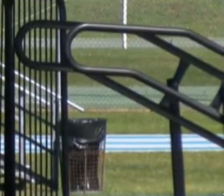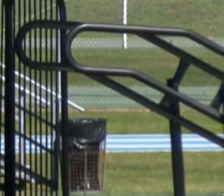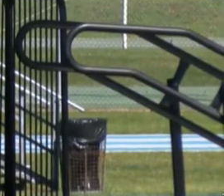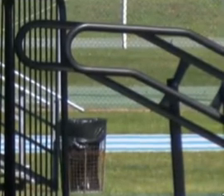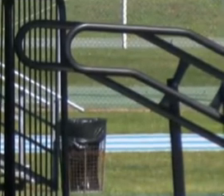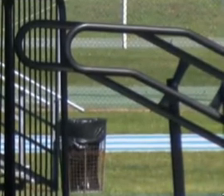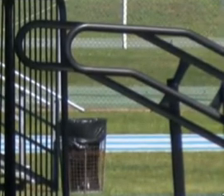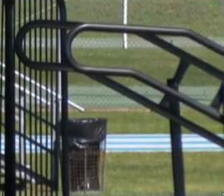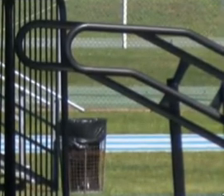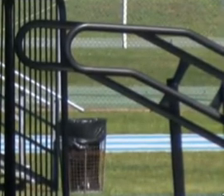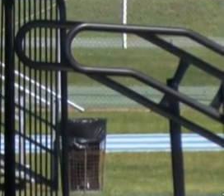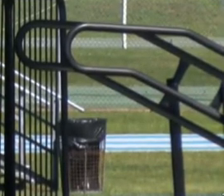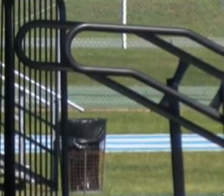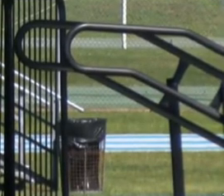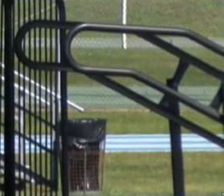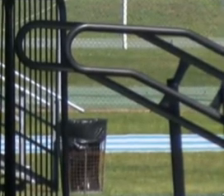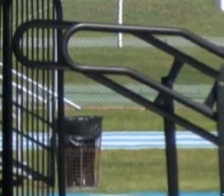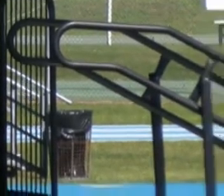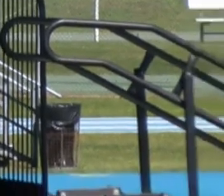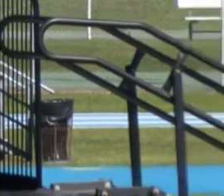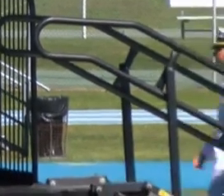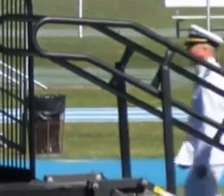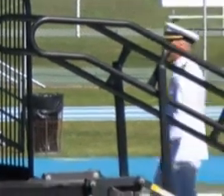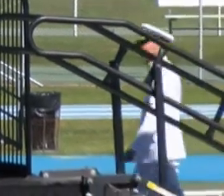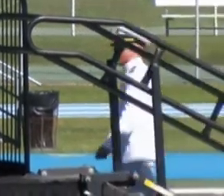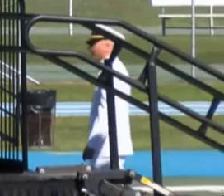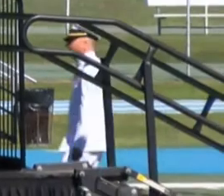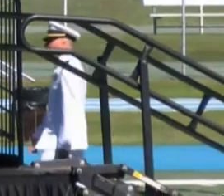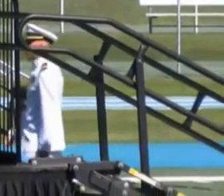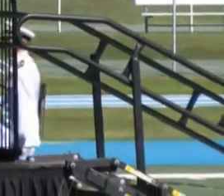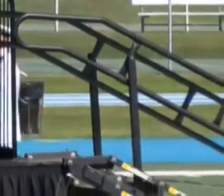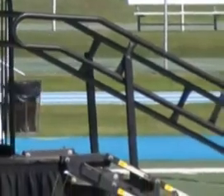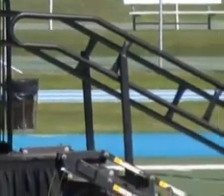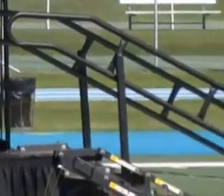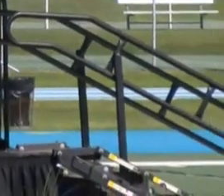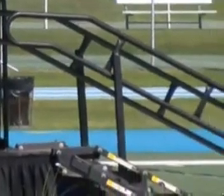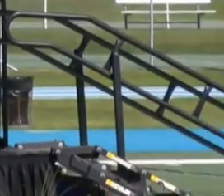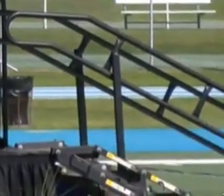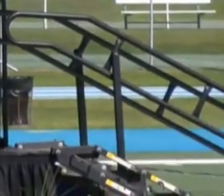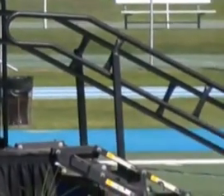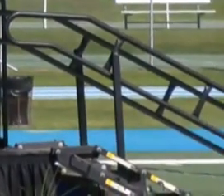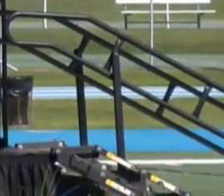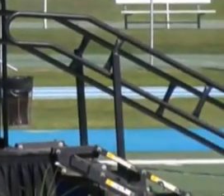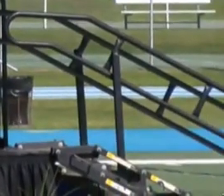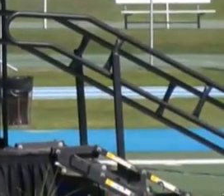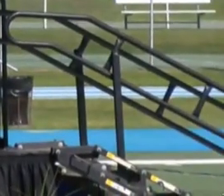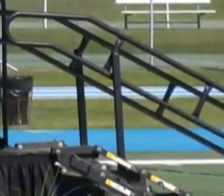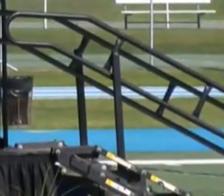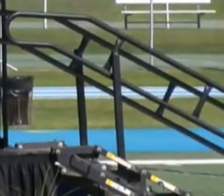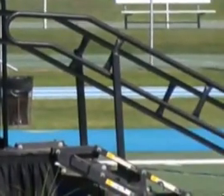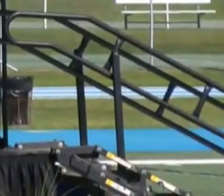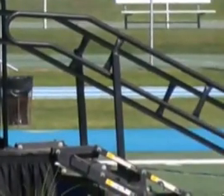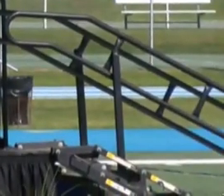mentors and advocates for the midshipmen. Following behind the class of 2018,